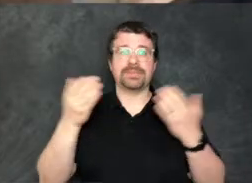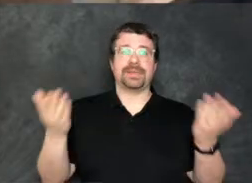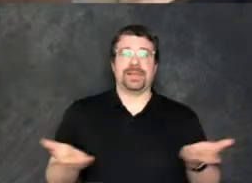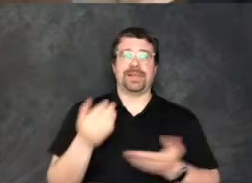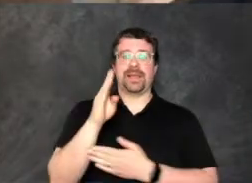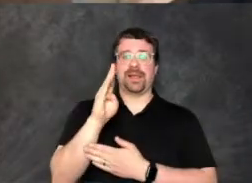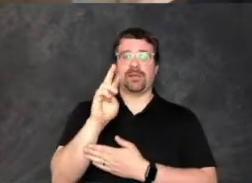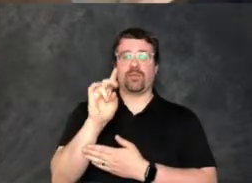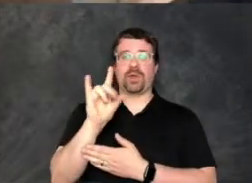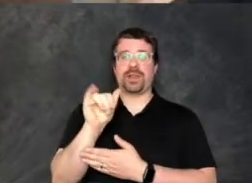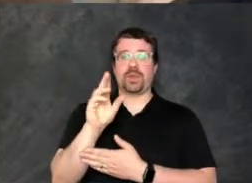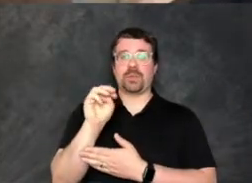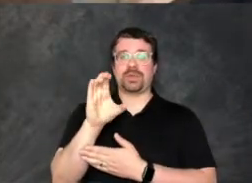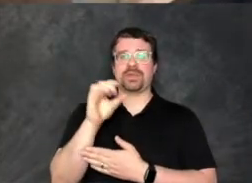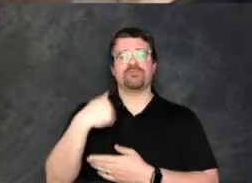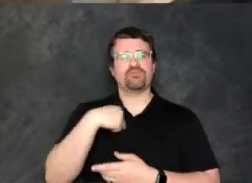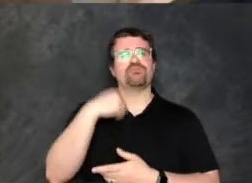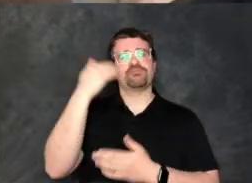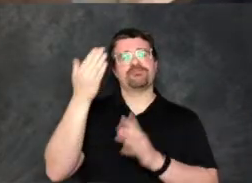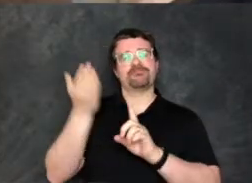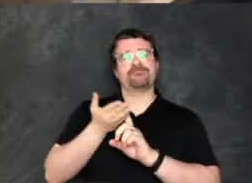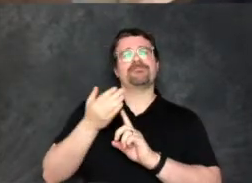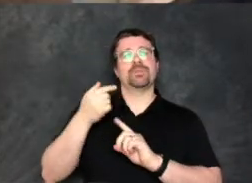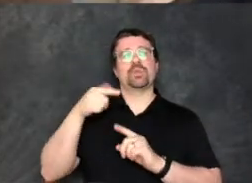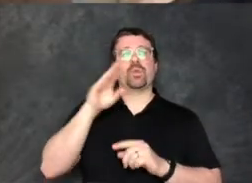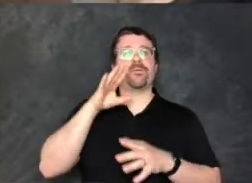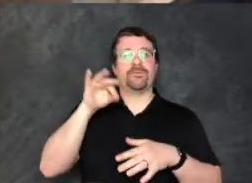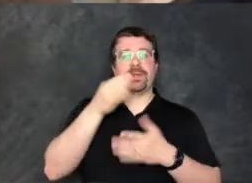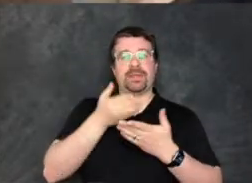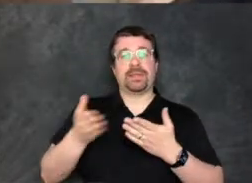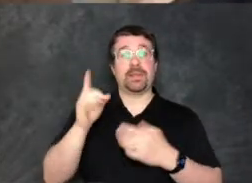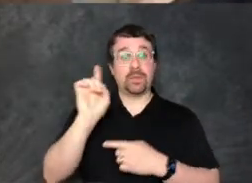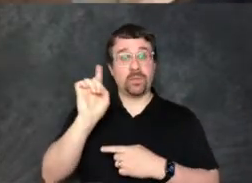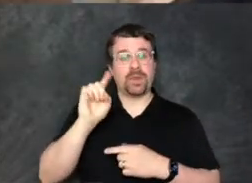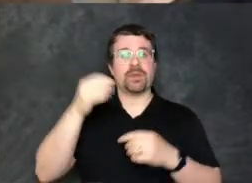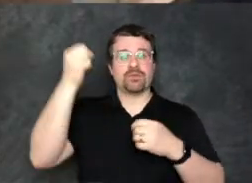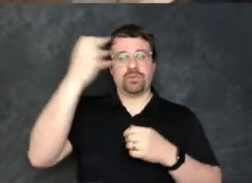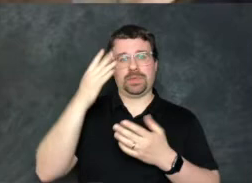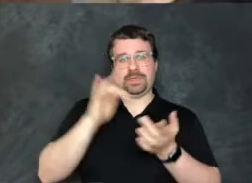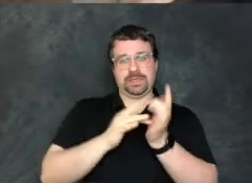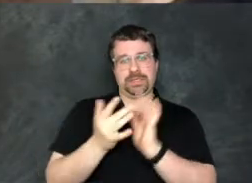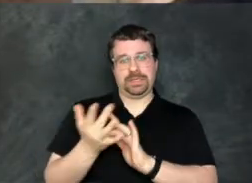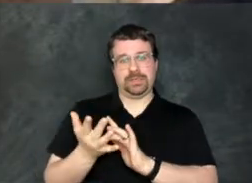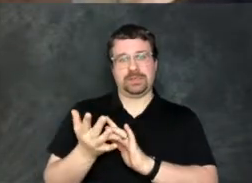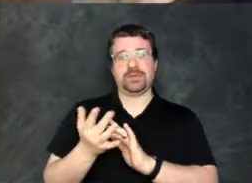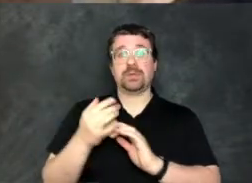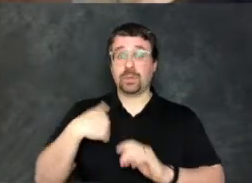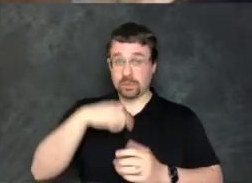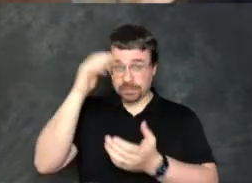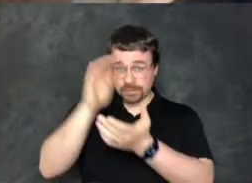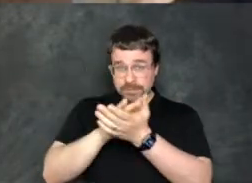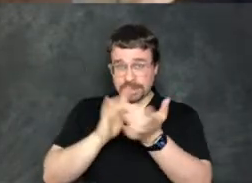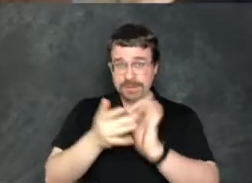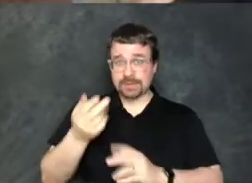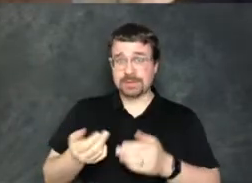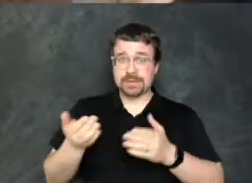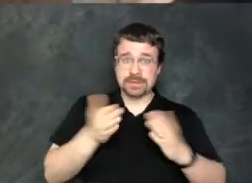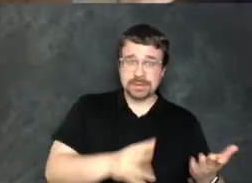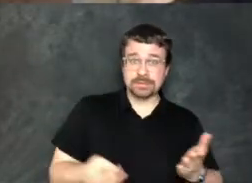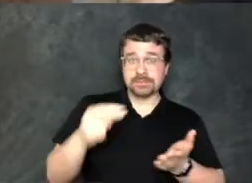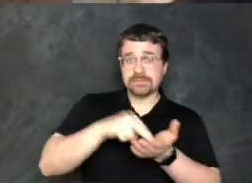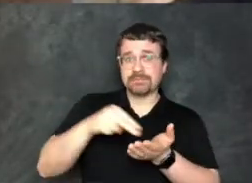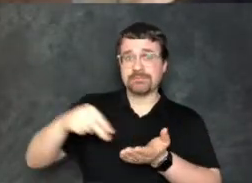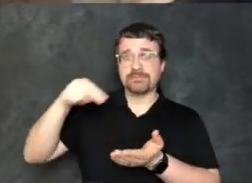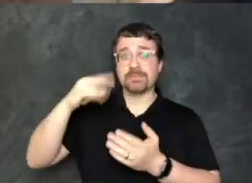life? At Bradley United Methodist Church, we are convinced you will find these things in the grace of Jesus. We believe